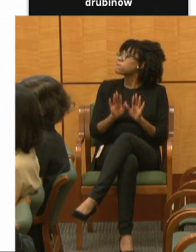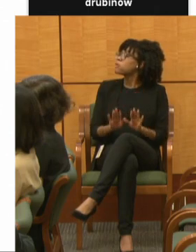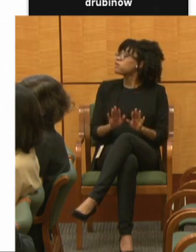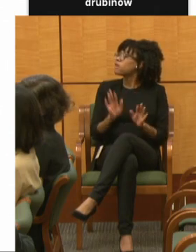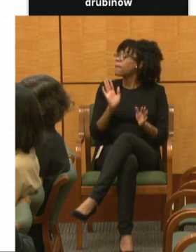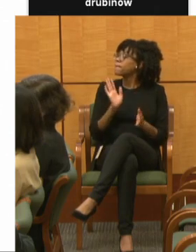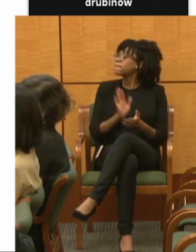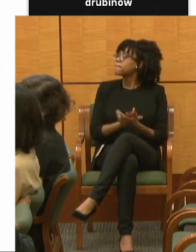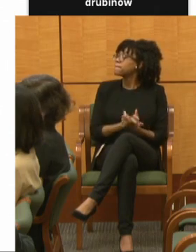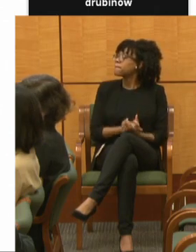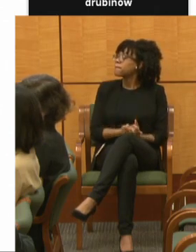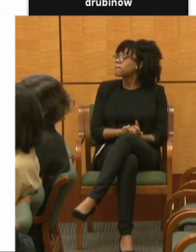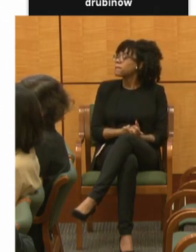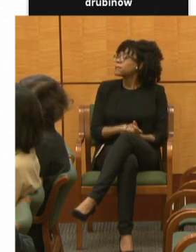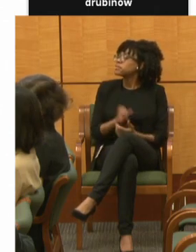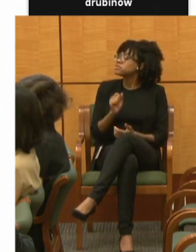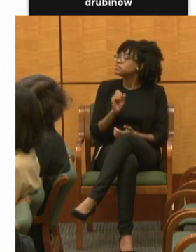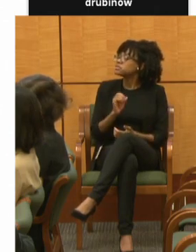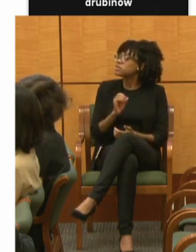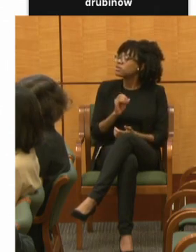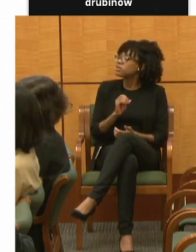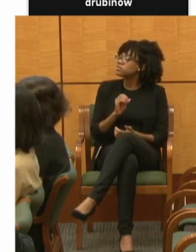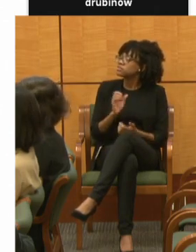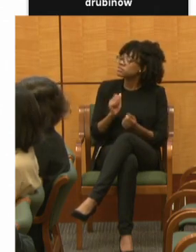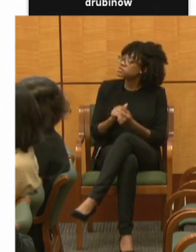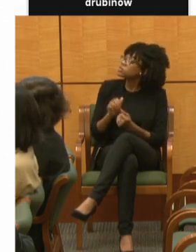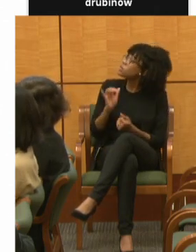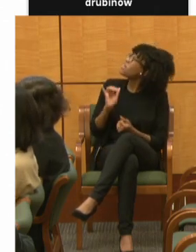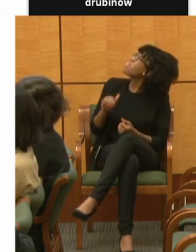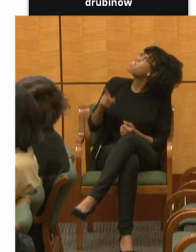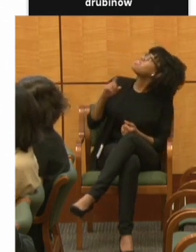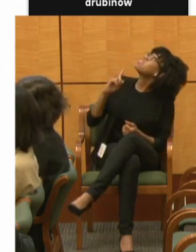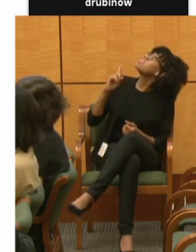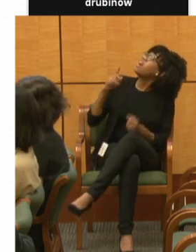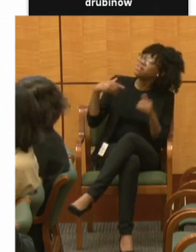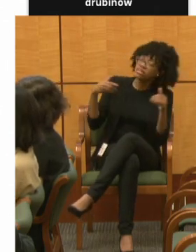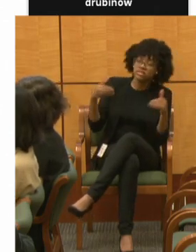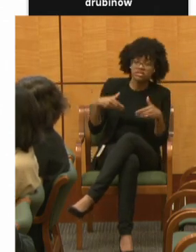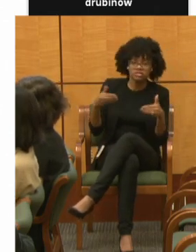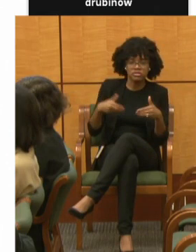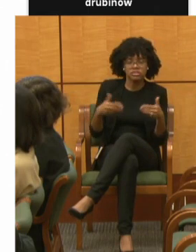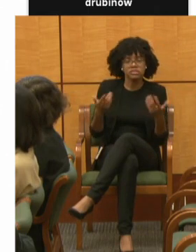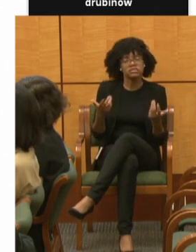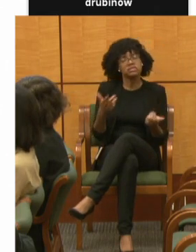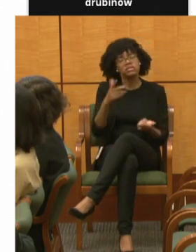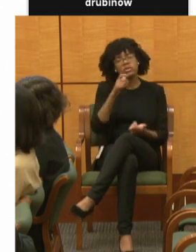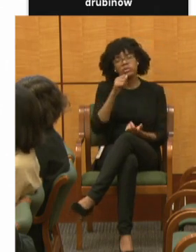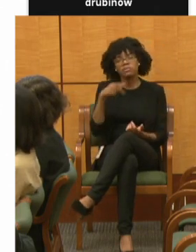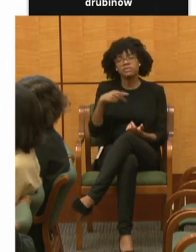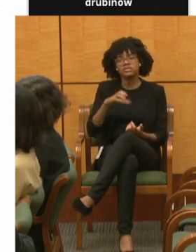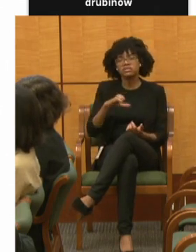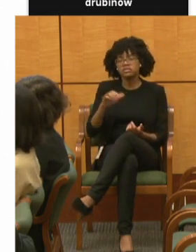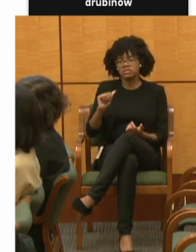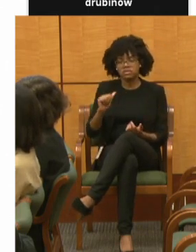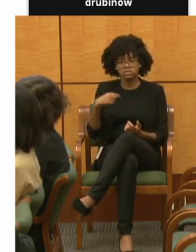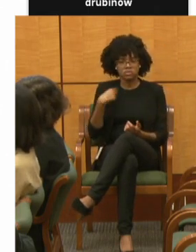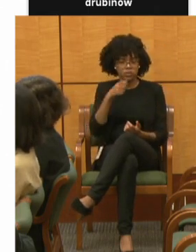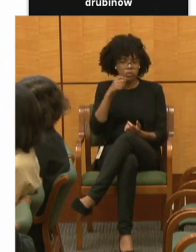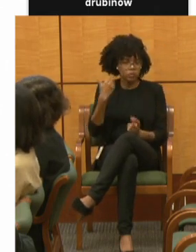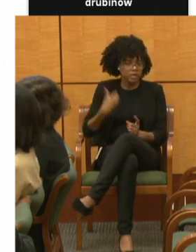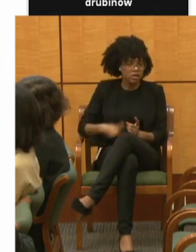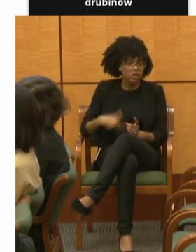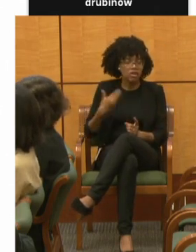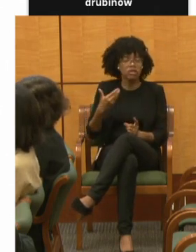Okay, so with that introduction of who PCCA is and kind of our role in the marketplace, I wanted to